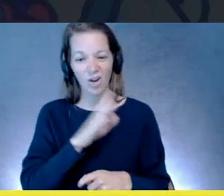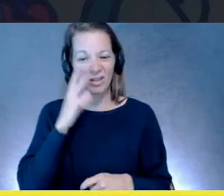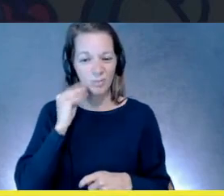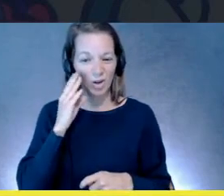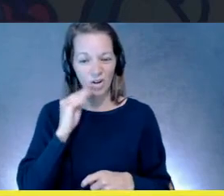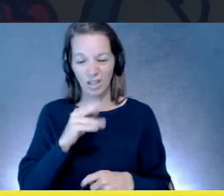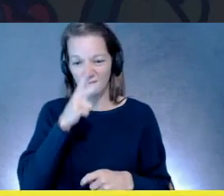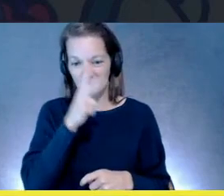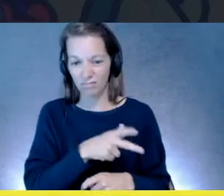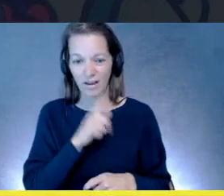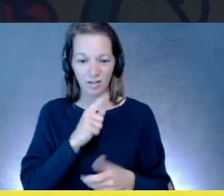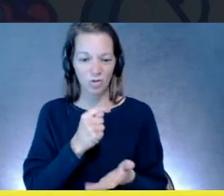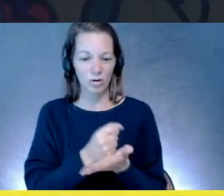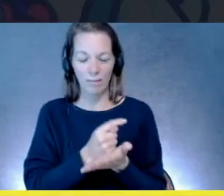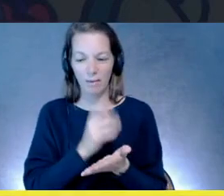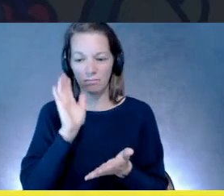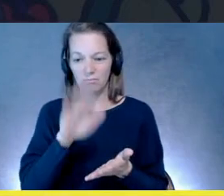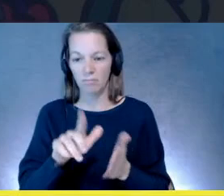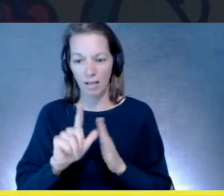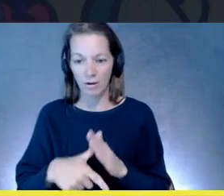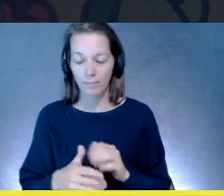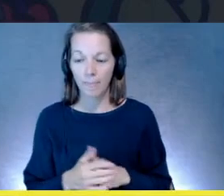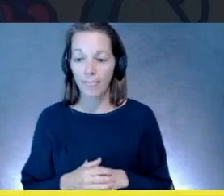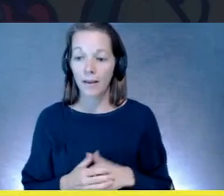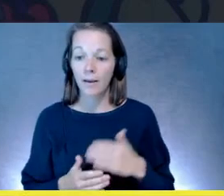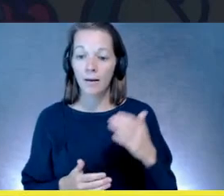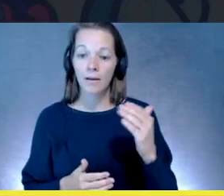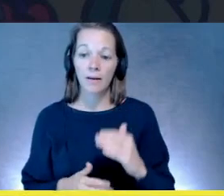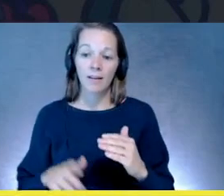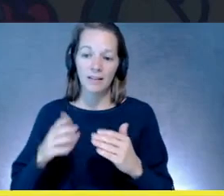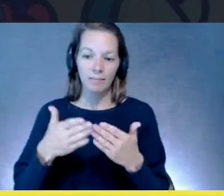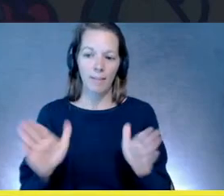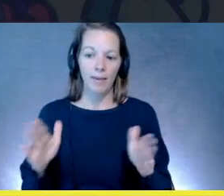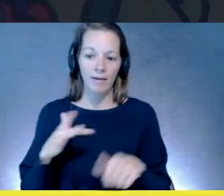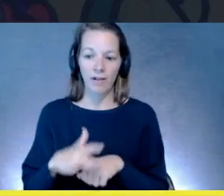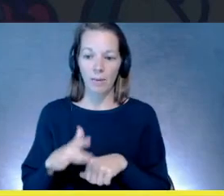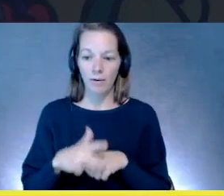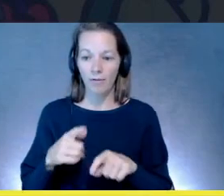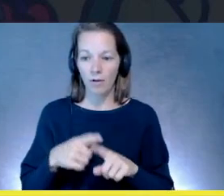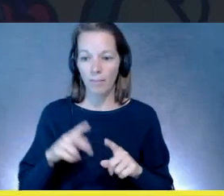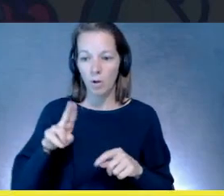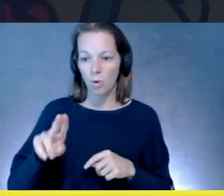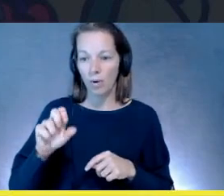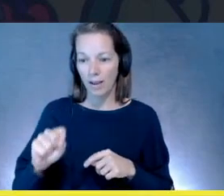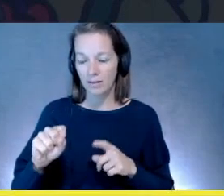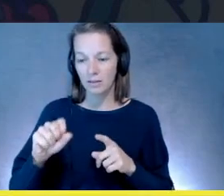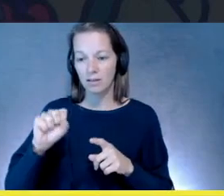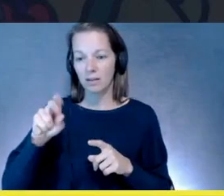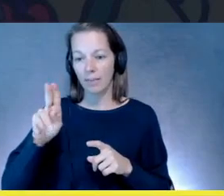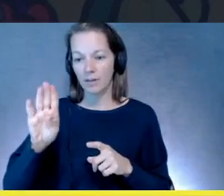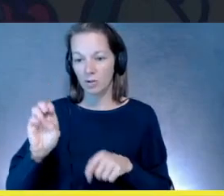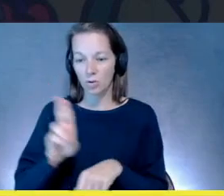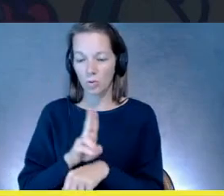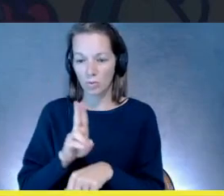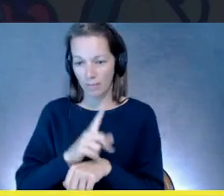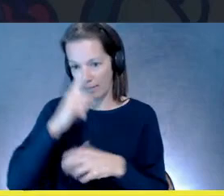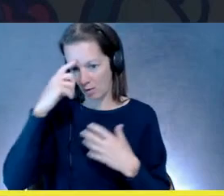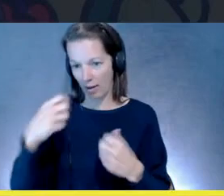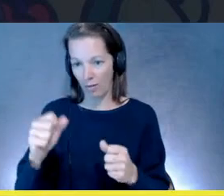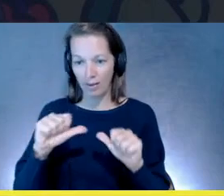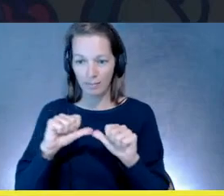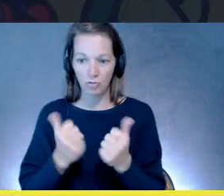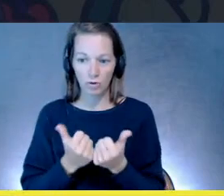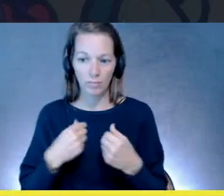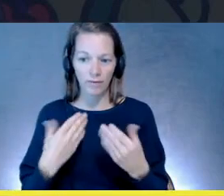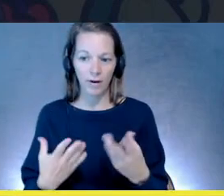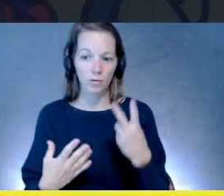engagement. This study used publicly available data from the U.S. Substance Abuse and Mental Health Services Administration, which administered 2